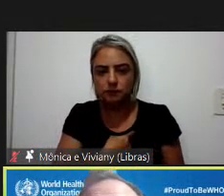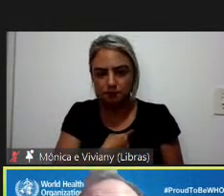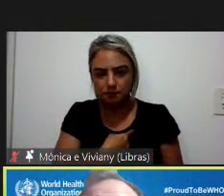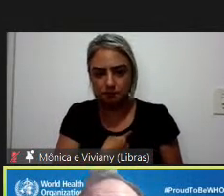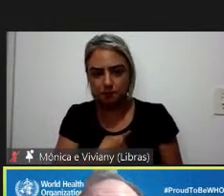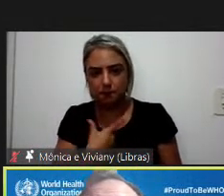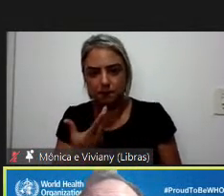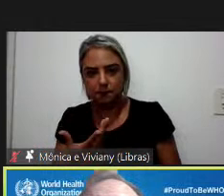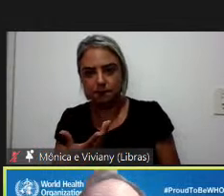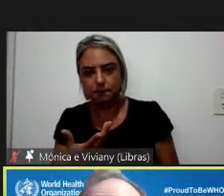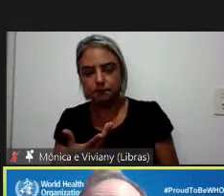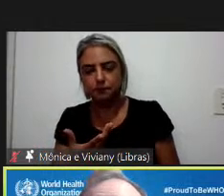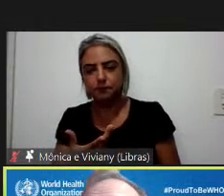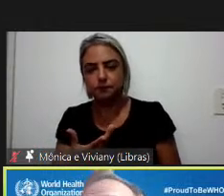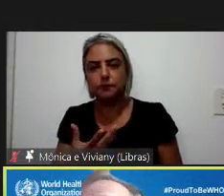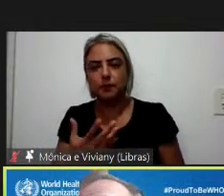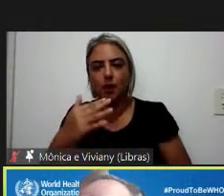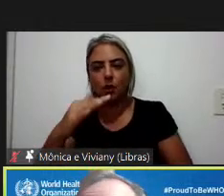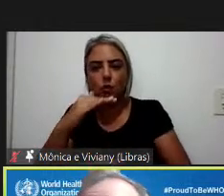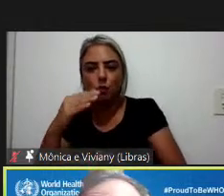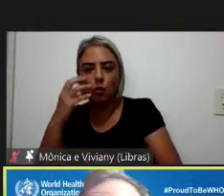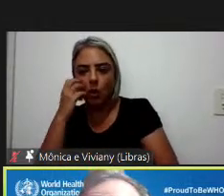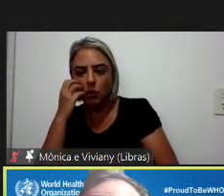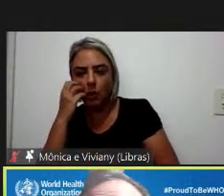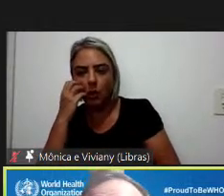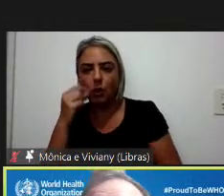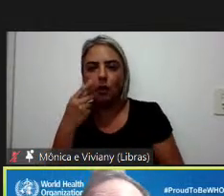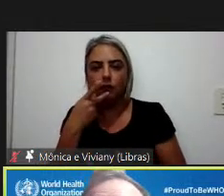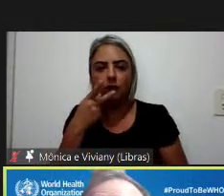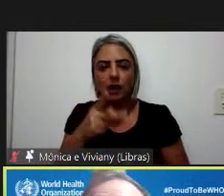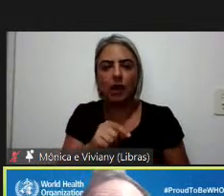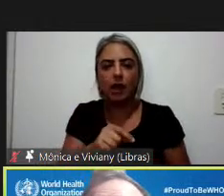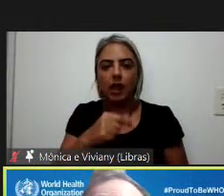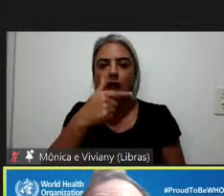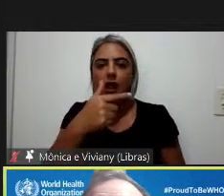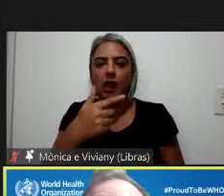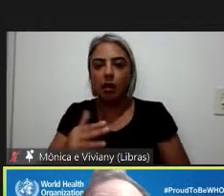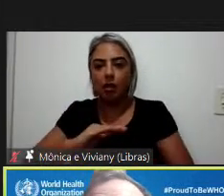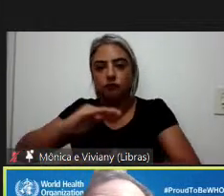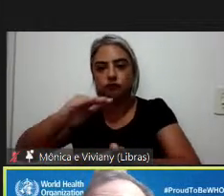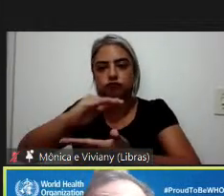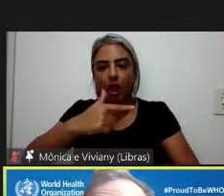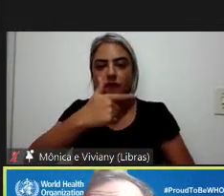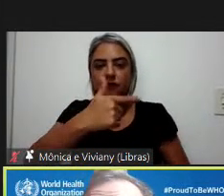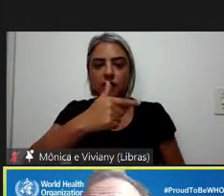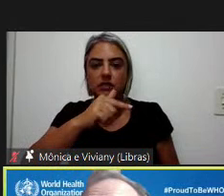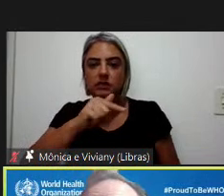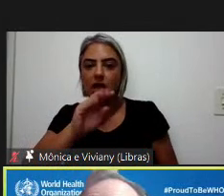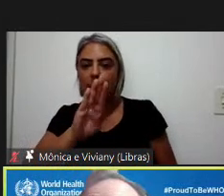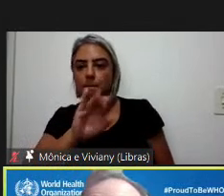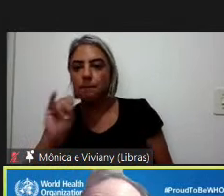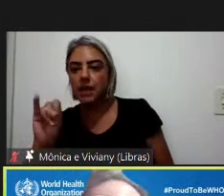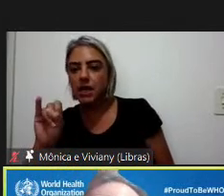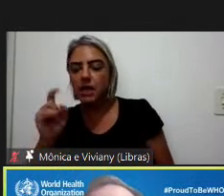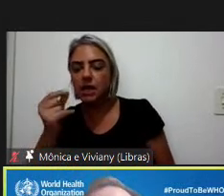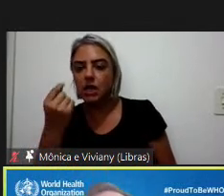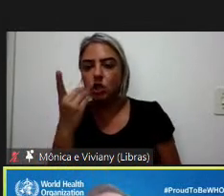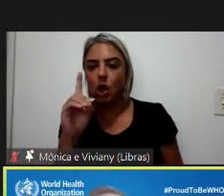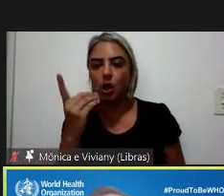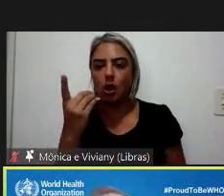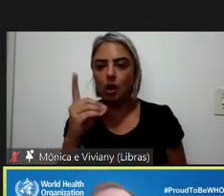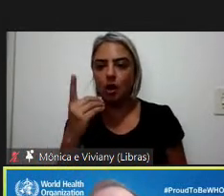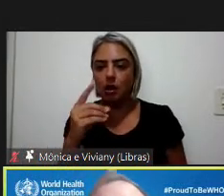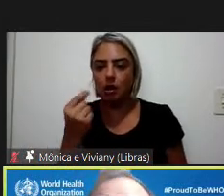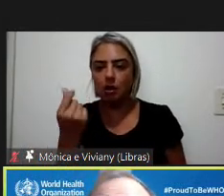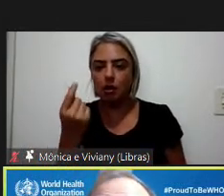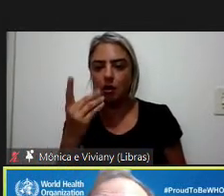Donors pledged $27 billion. And the Tokyo Compact of the Global Nutrition for Growth